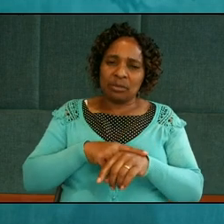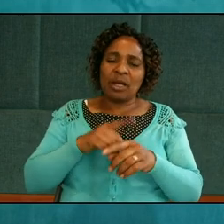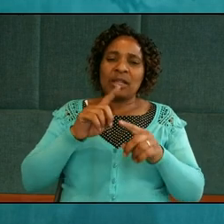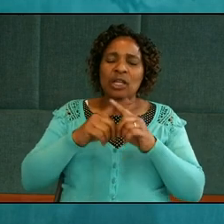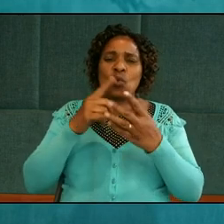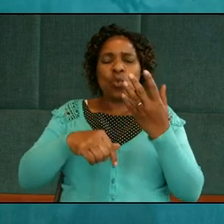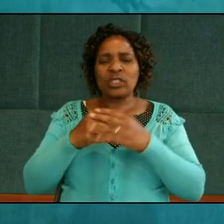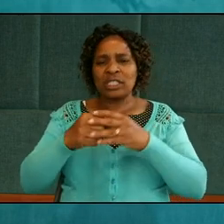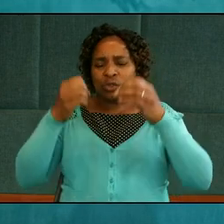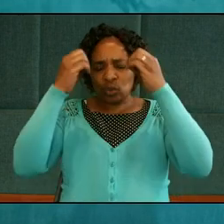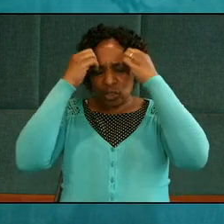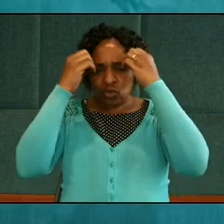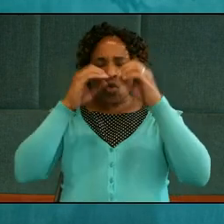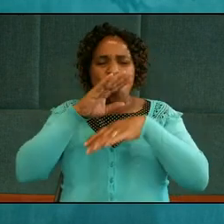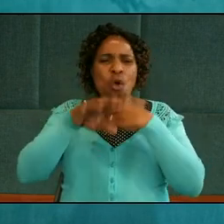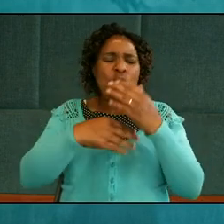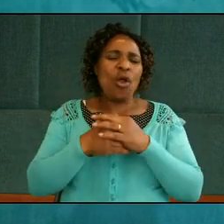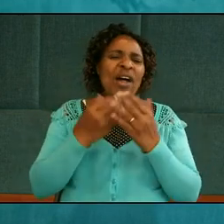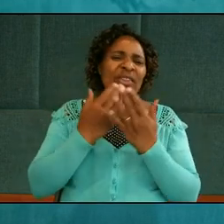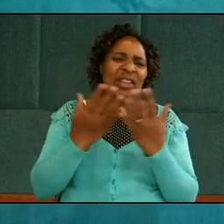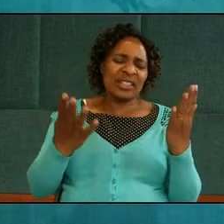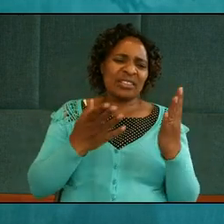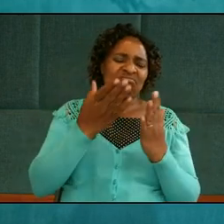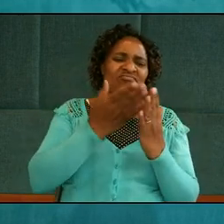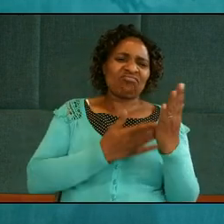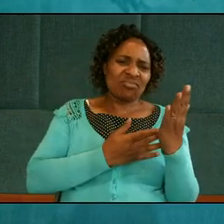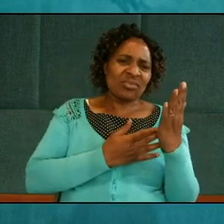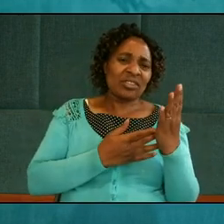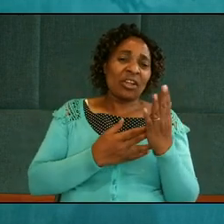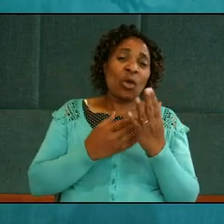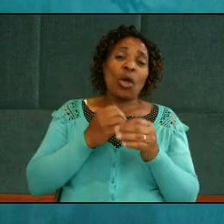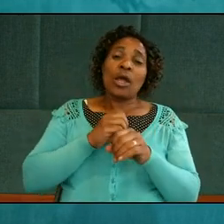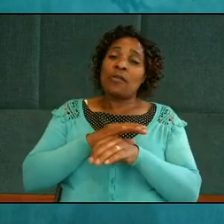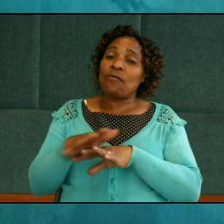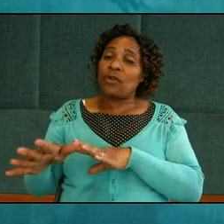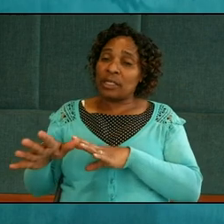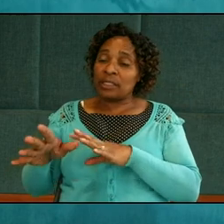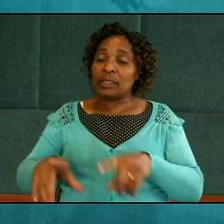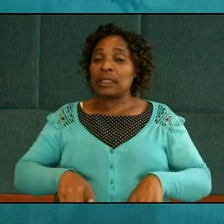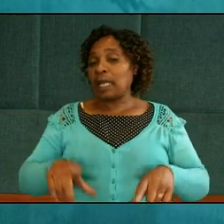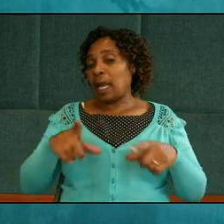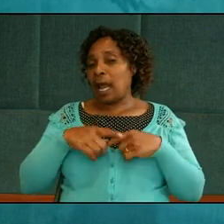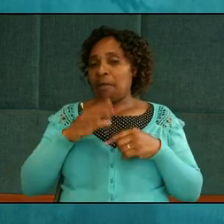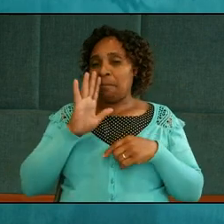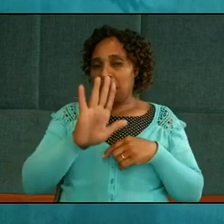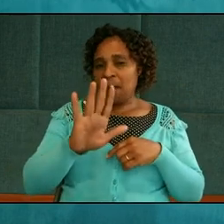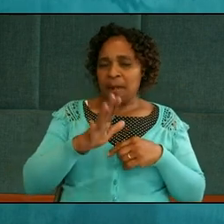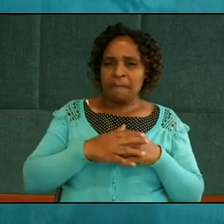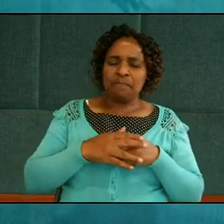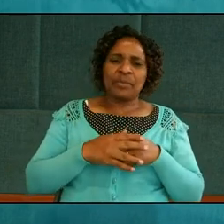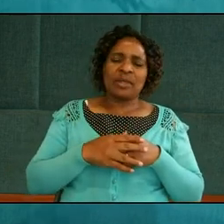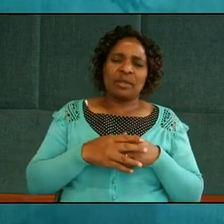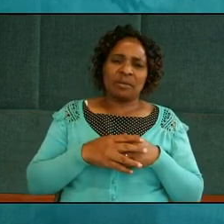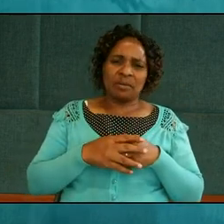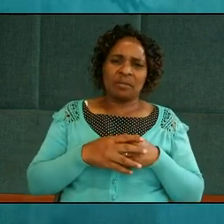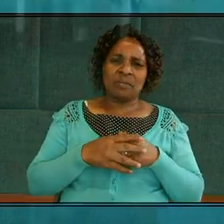pursue, because all those are things that influence the course of your life. So for me, I'd say that,